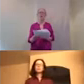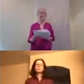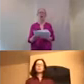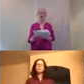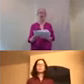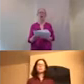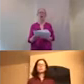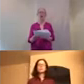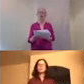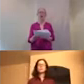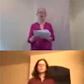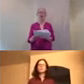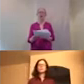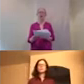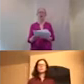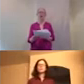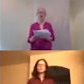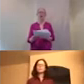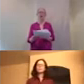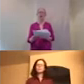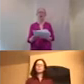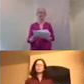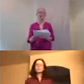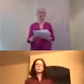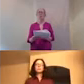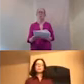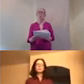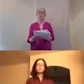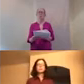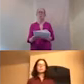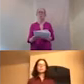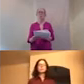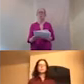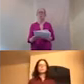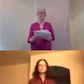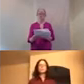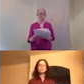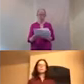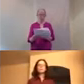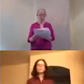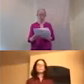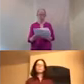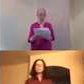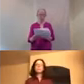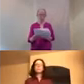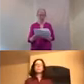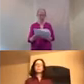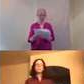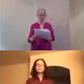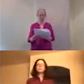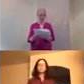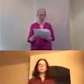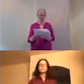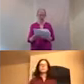who is internationally recognized for her expertise in fossil mammals. She was one of the first female